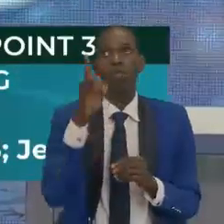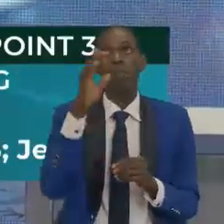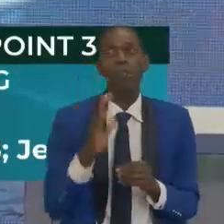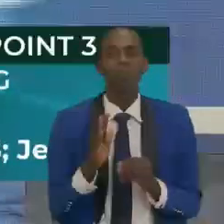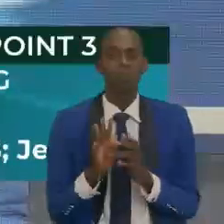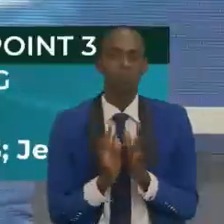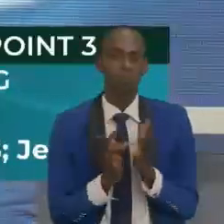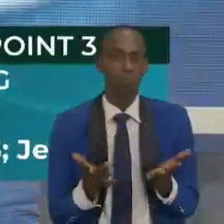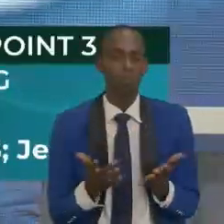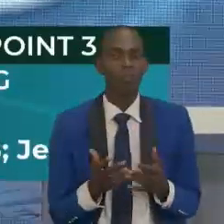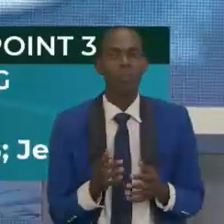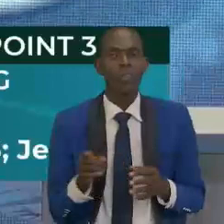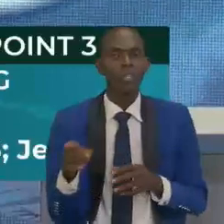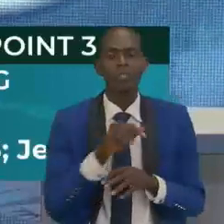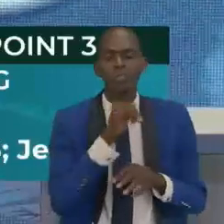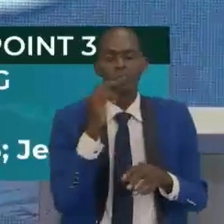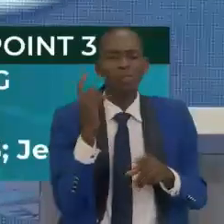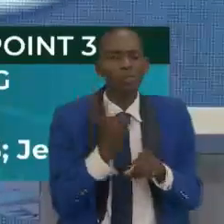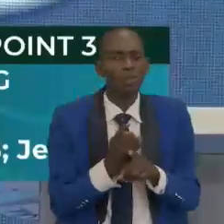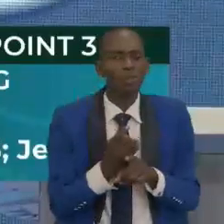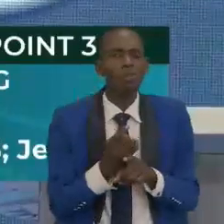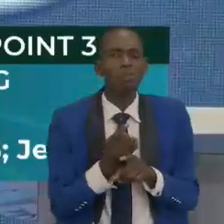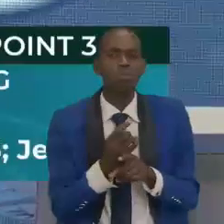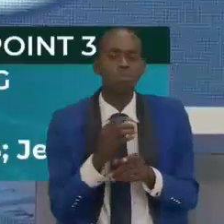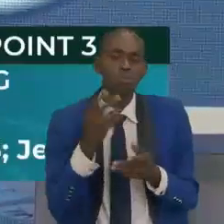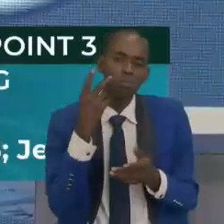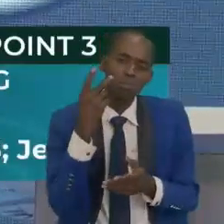They didn't just hear the word and run off.